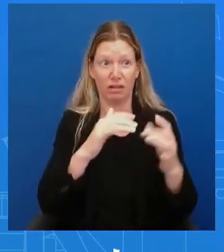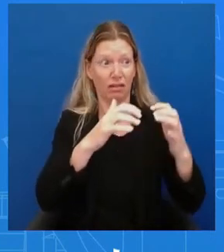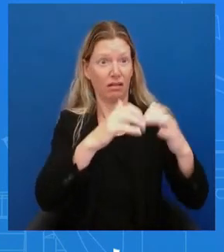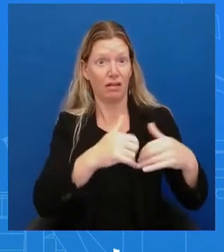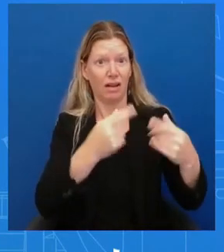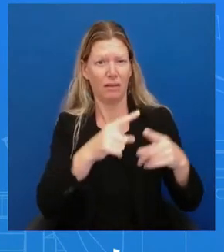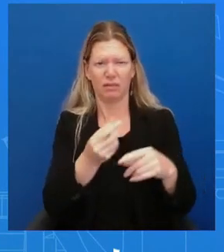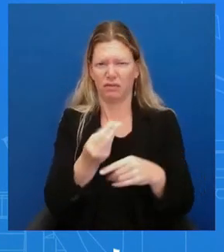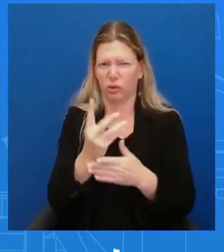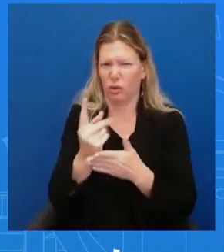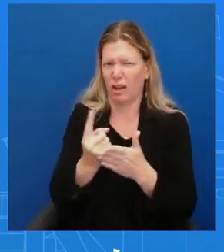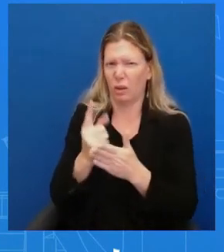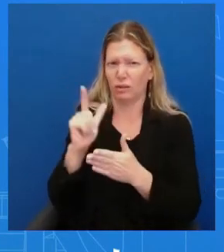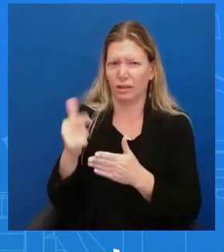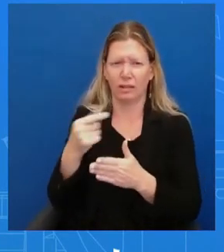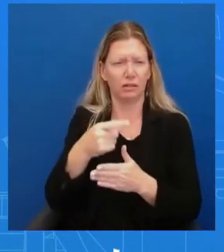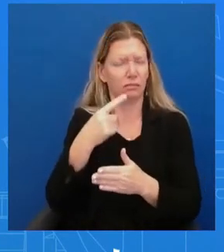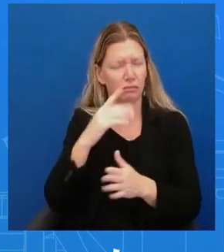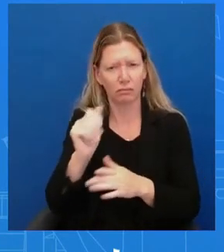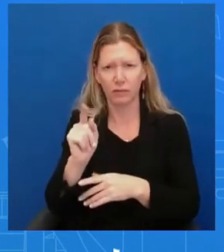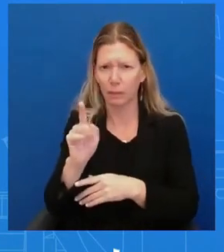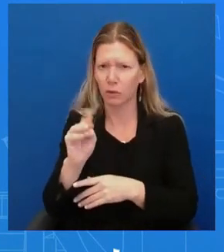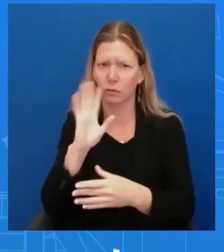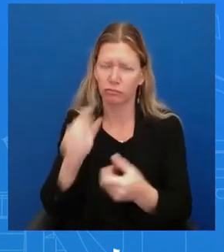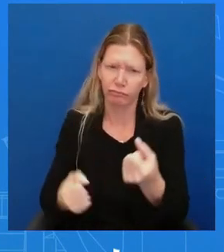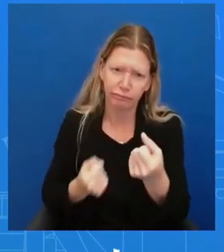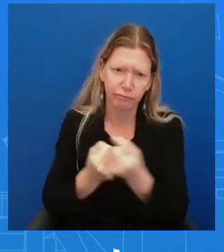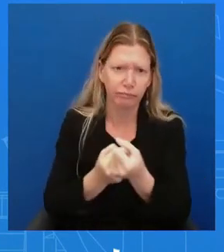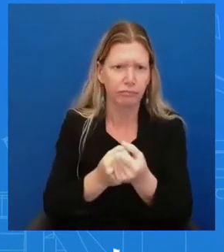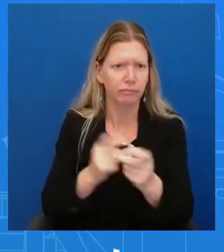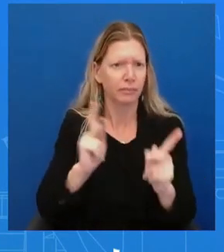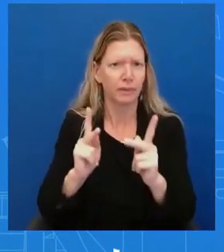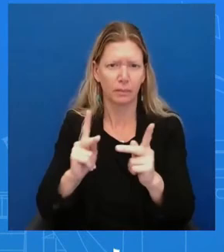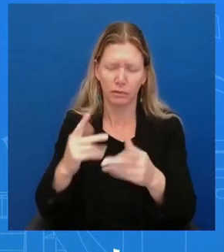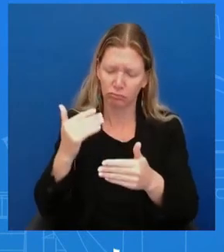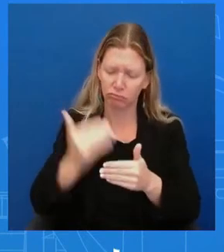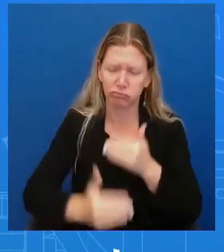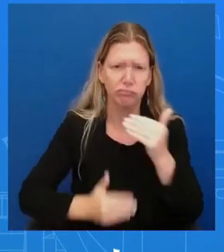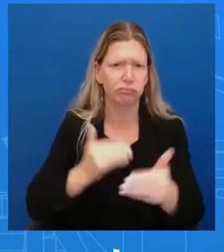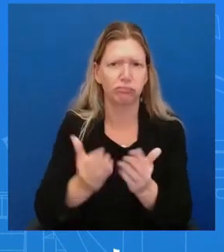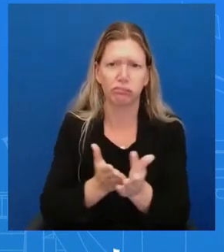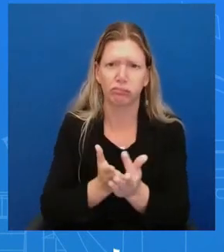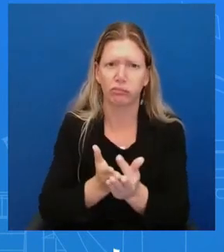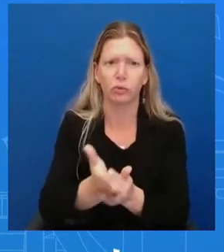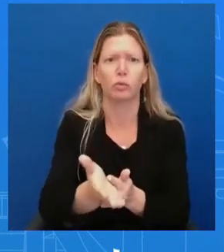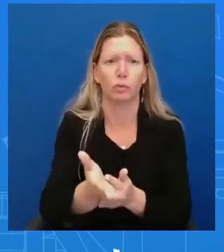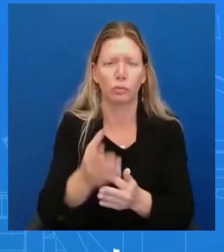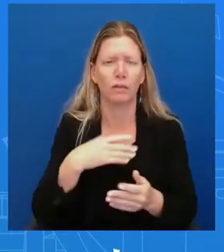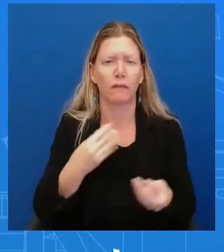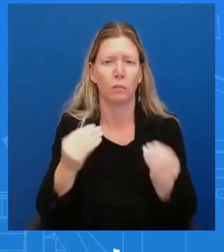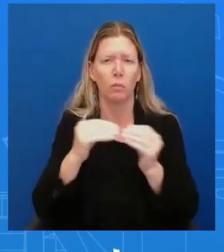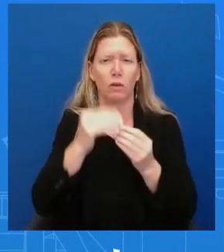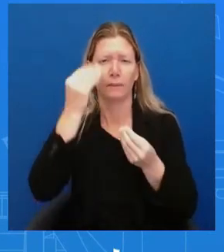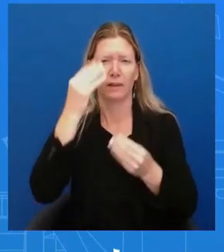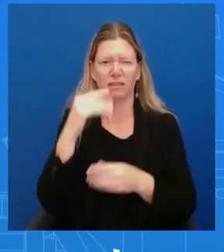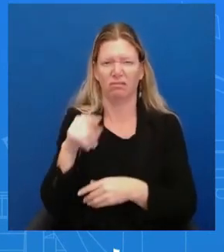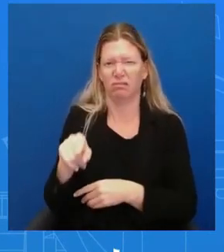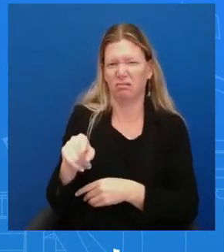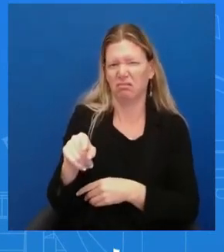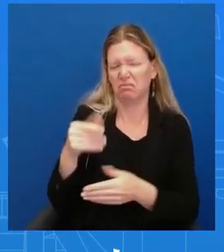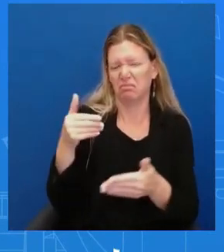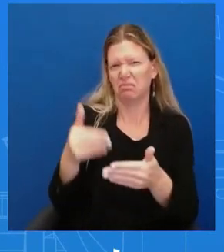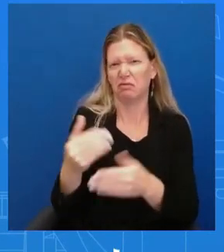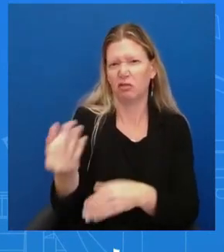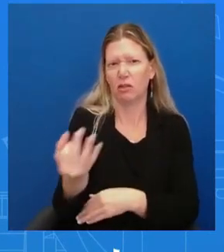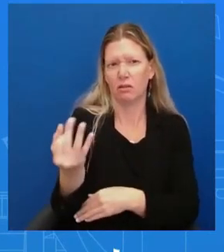we Air will Force have One? more. We will have more information as we get closer to Friday. I think the important thing is the president has said he was going to go as soon